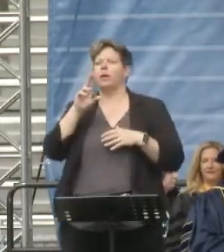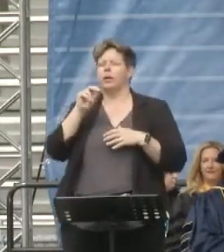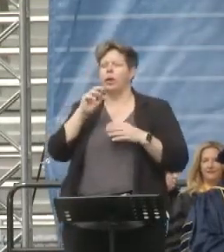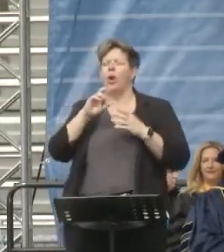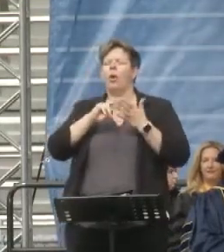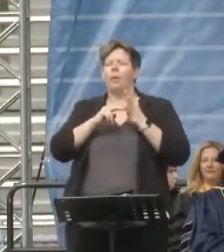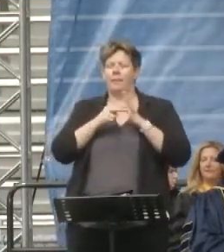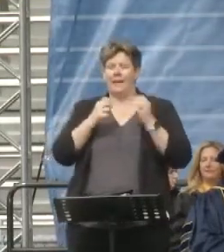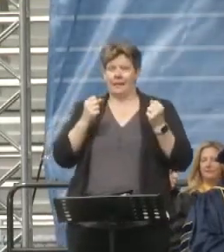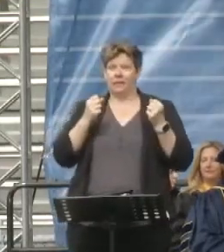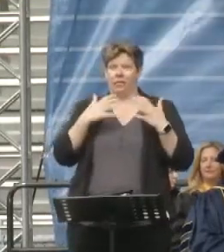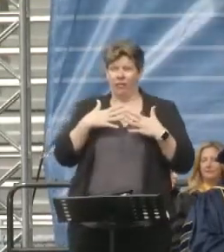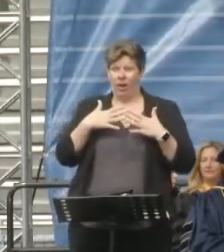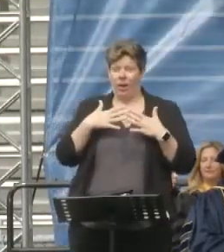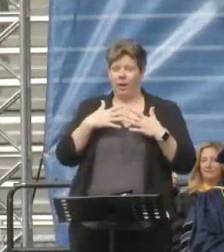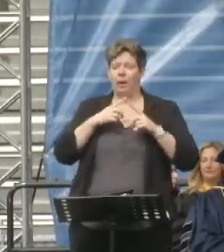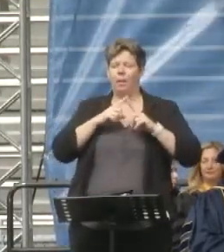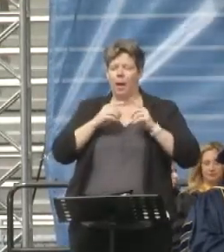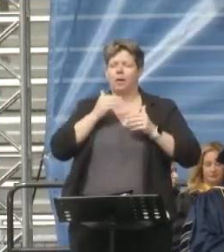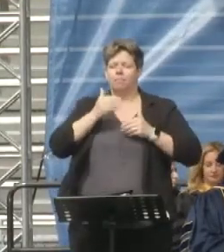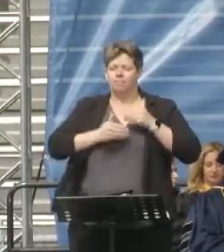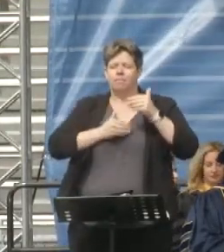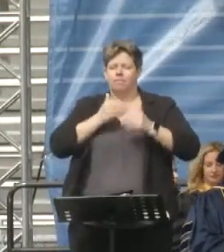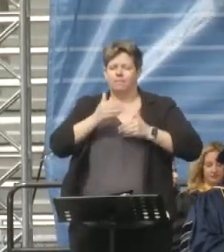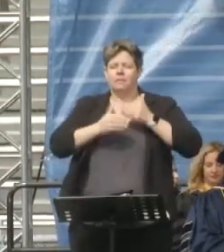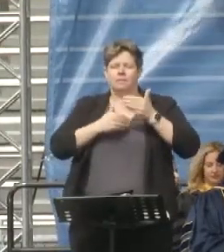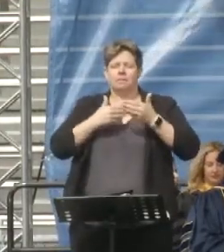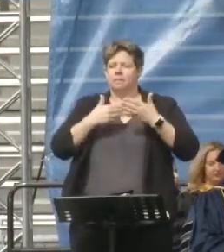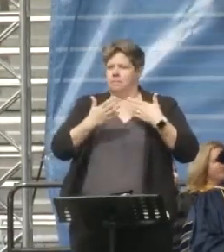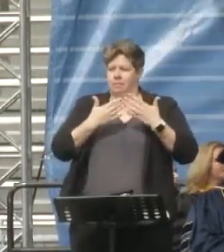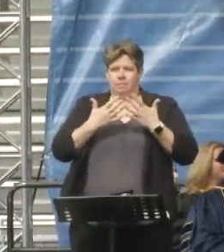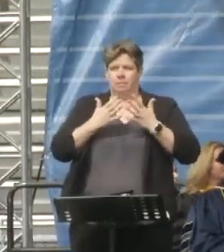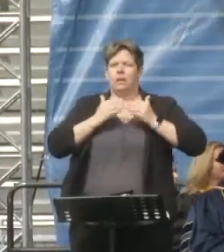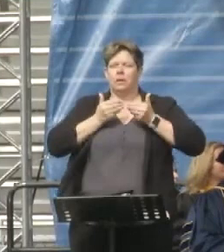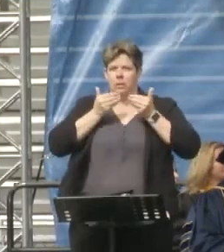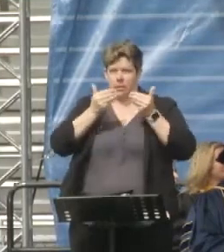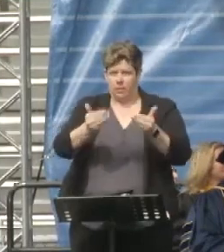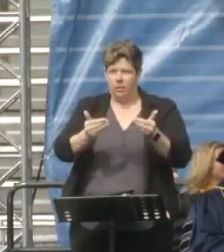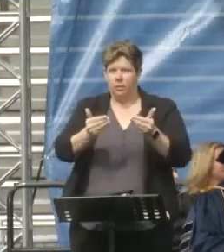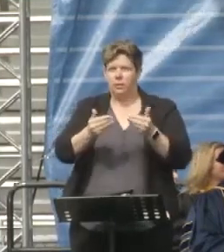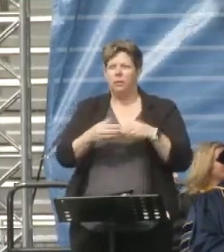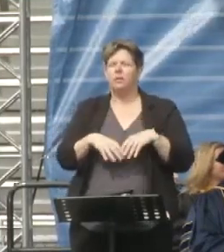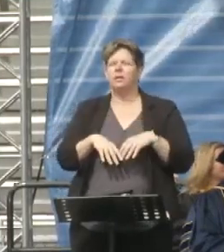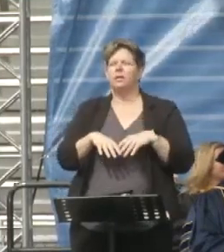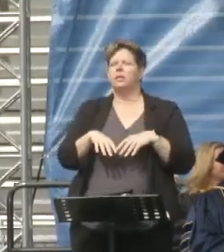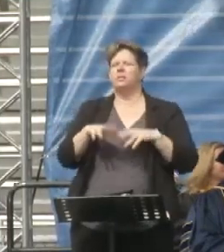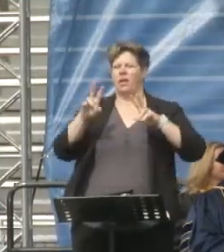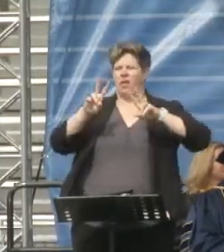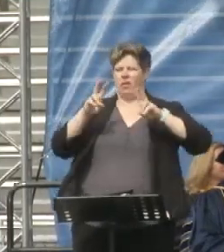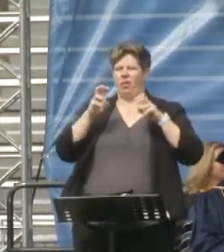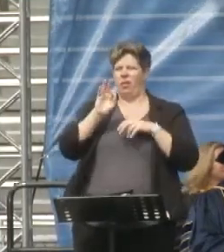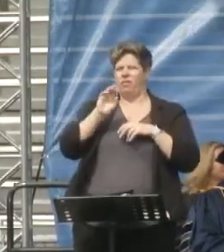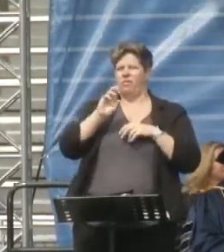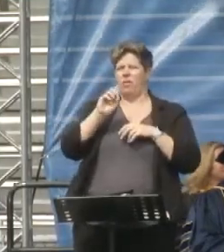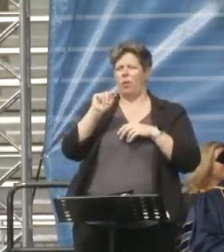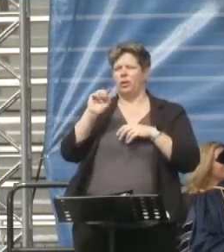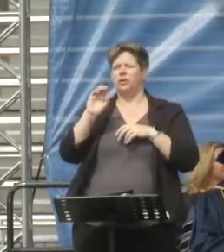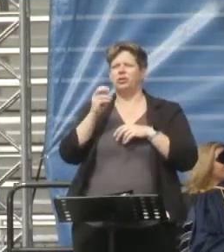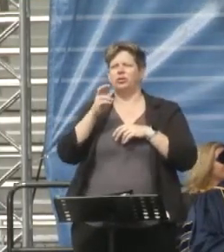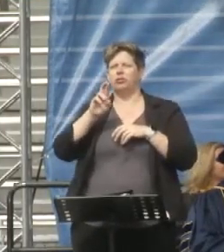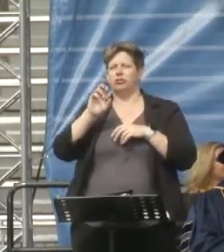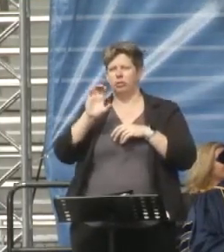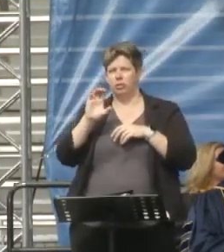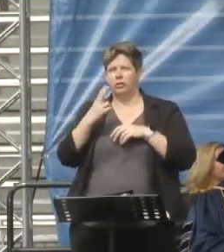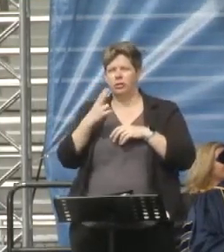ahead even when you're facing a wall of fear. Forrest Church says, fear is a wall